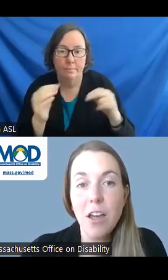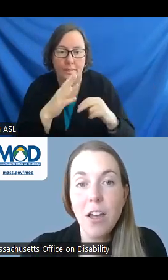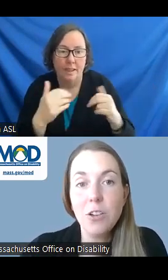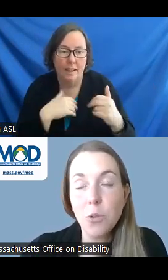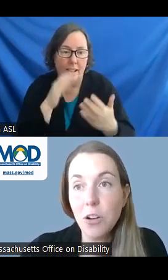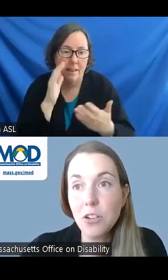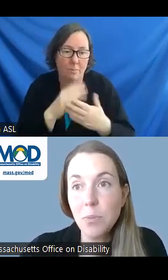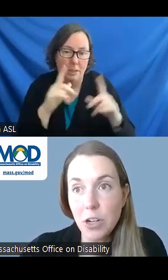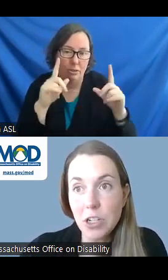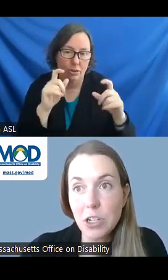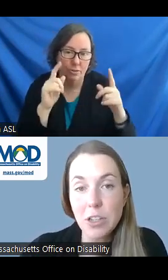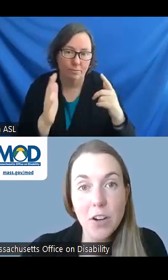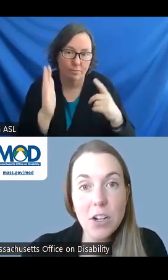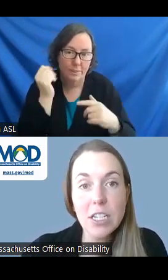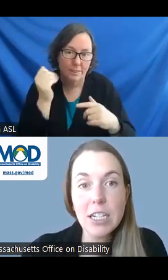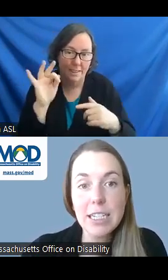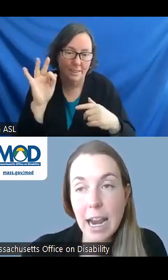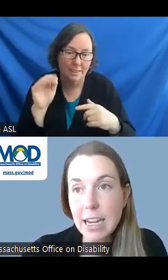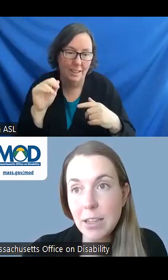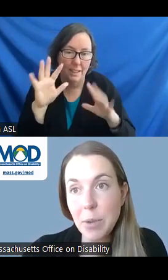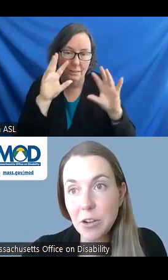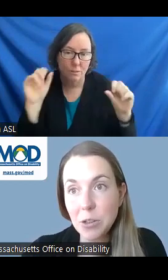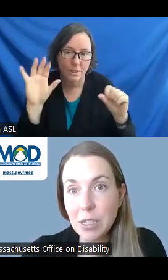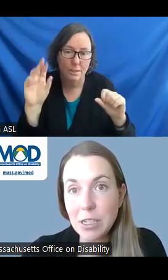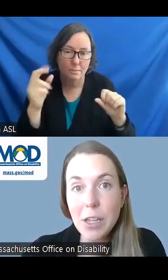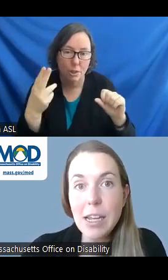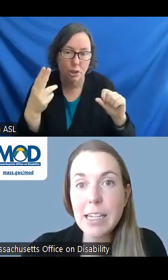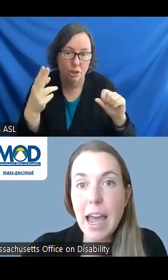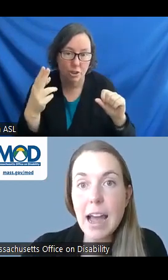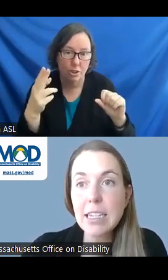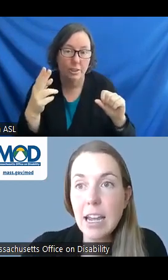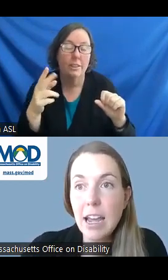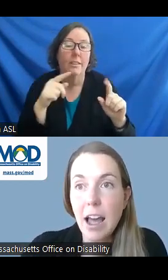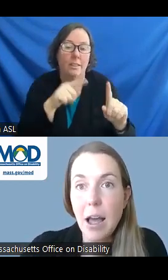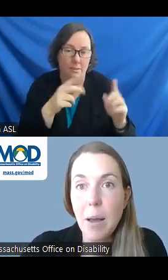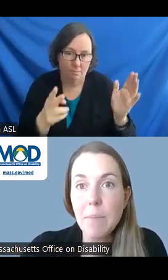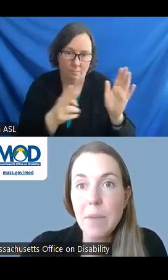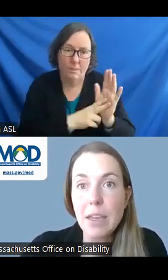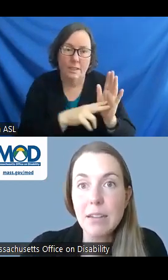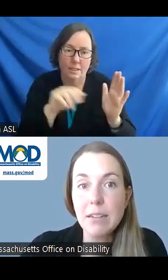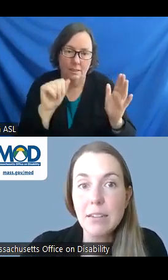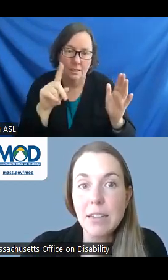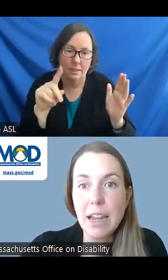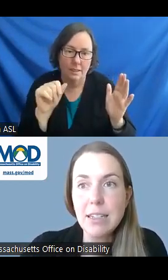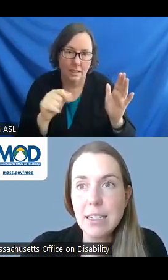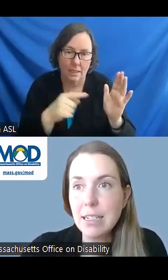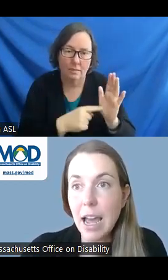of George Bush I signing the Americans with Disabilities Act